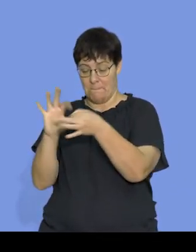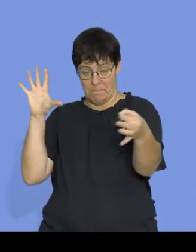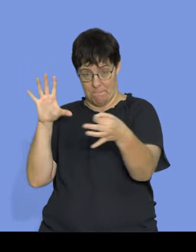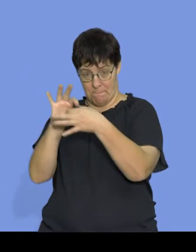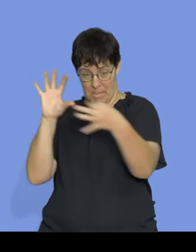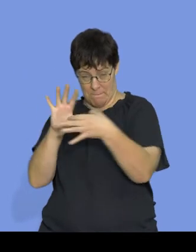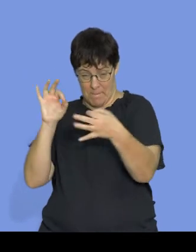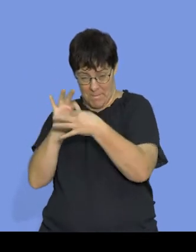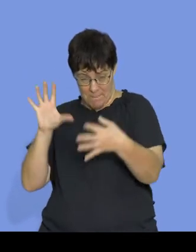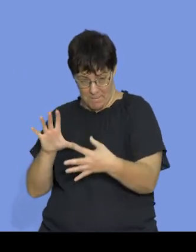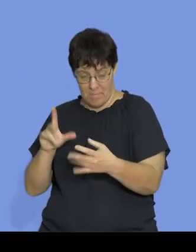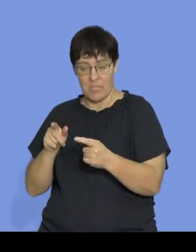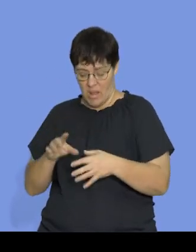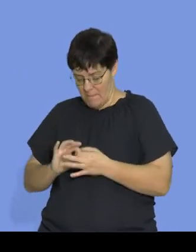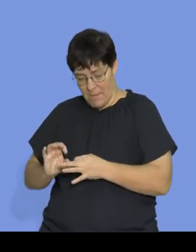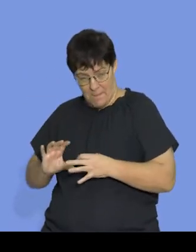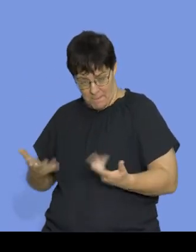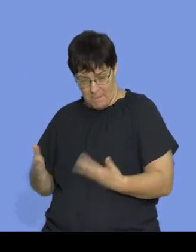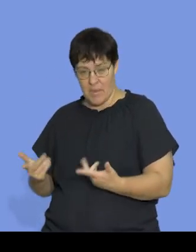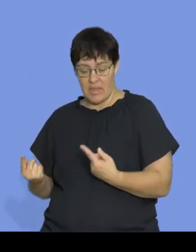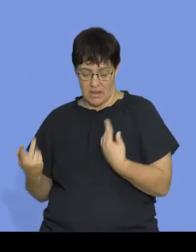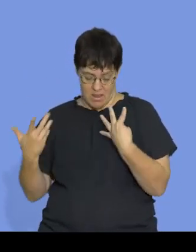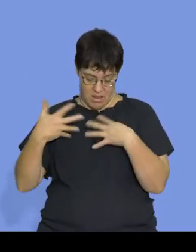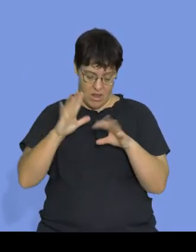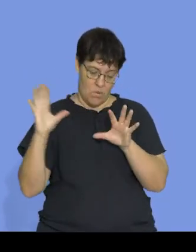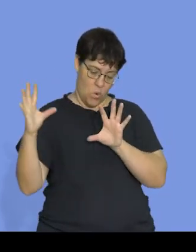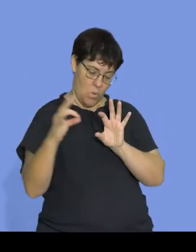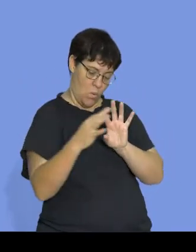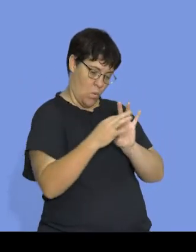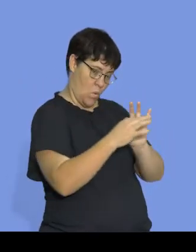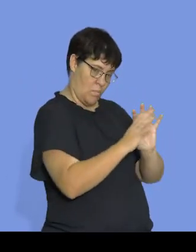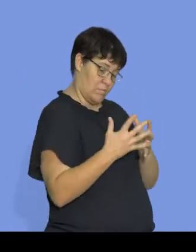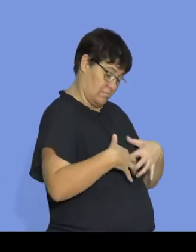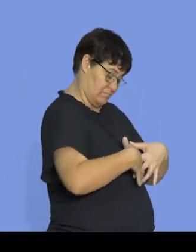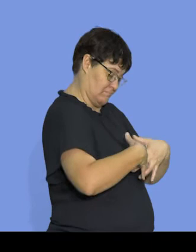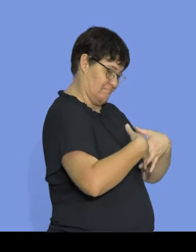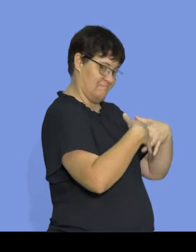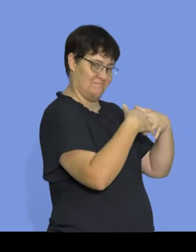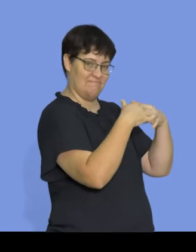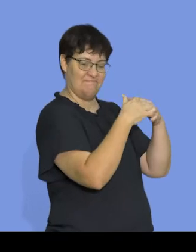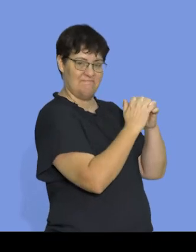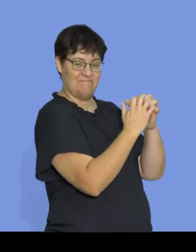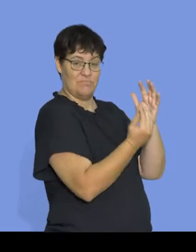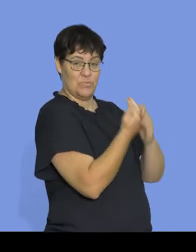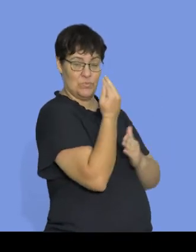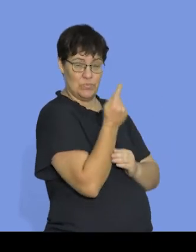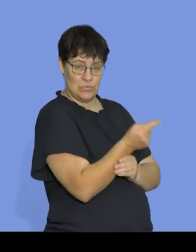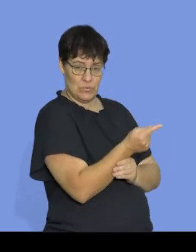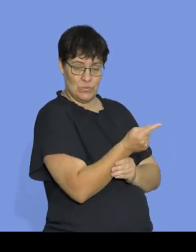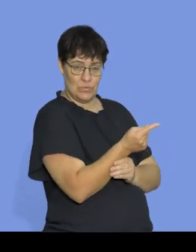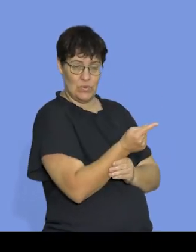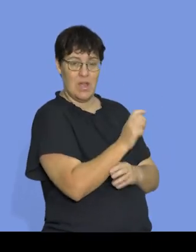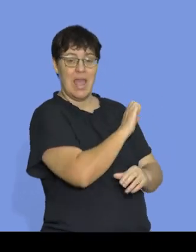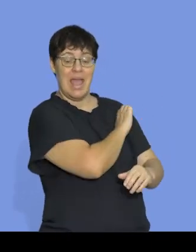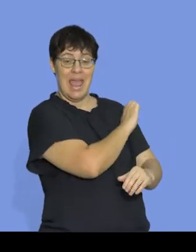and at the same time, we are starting to form new substances. And as we form new substances, the energy in